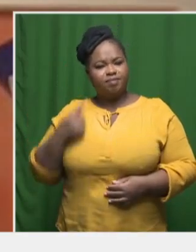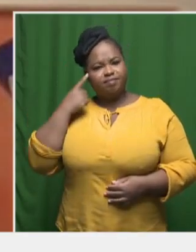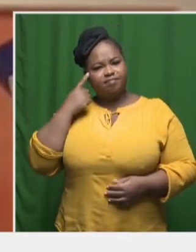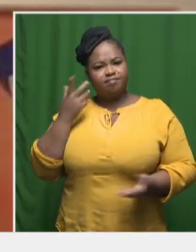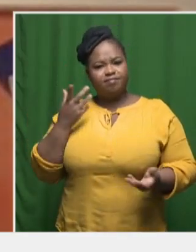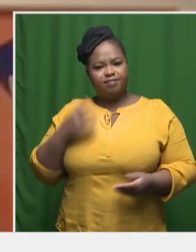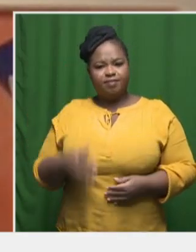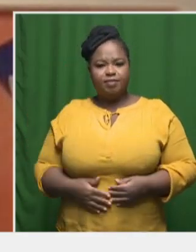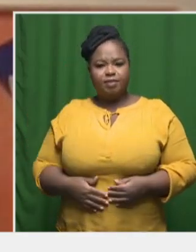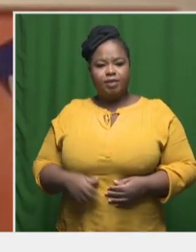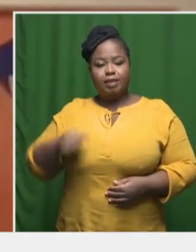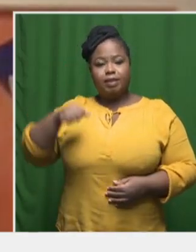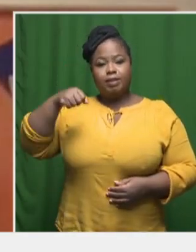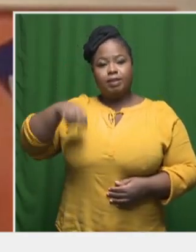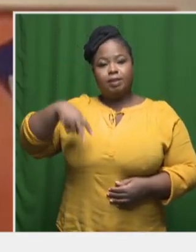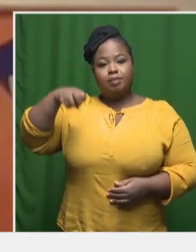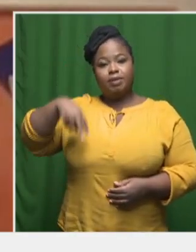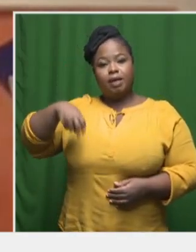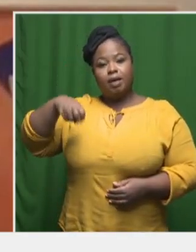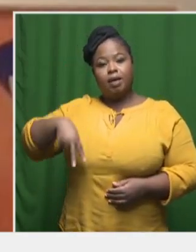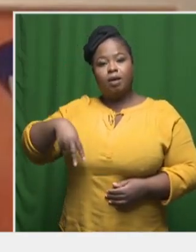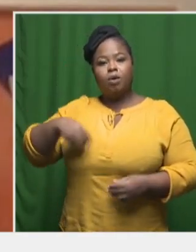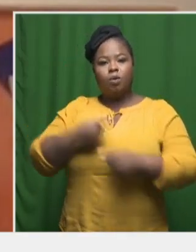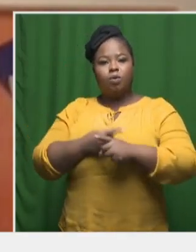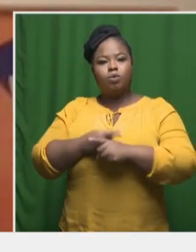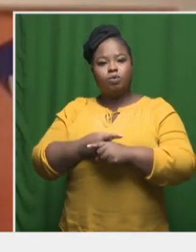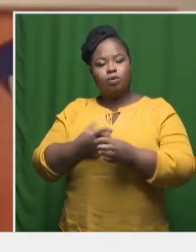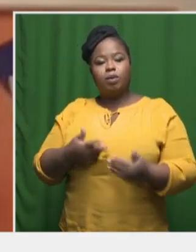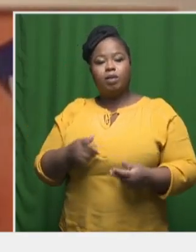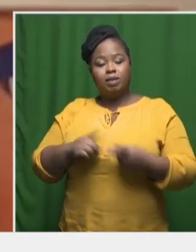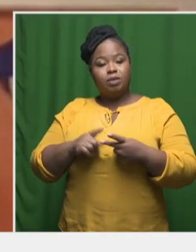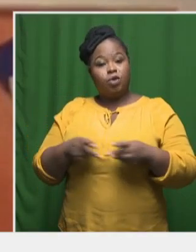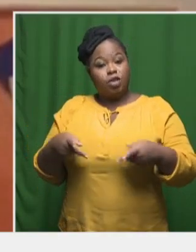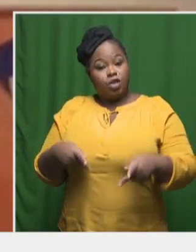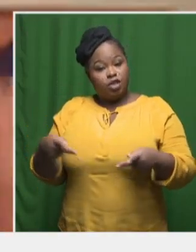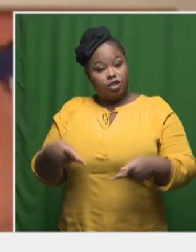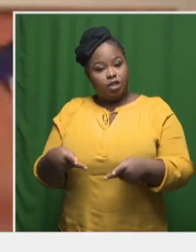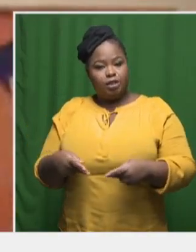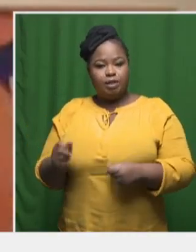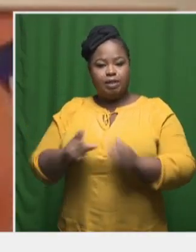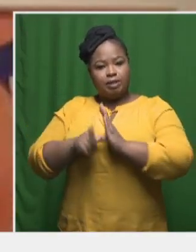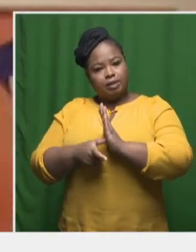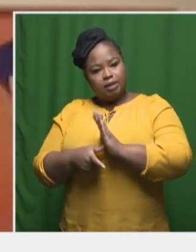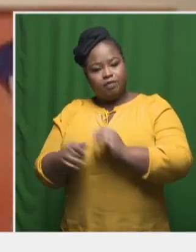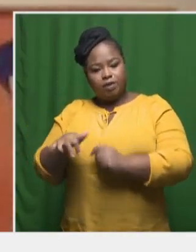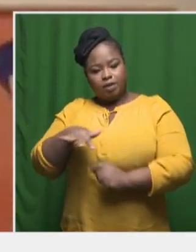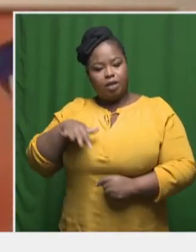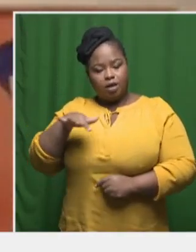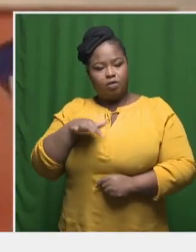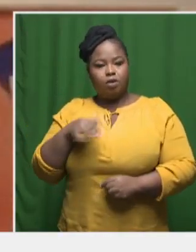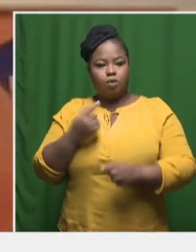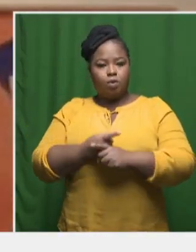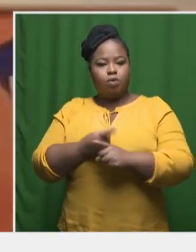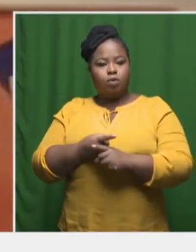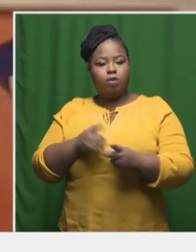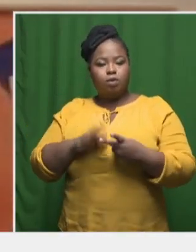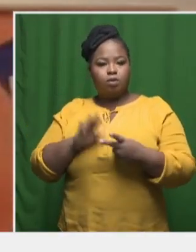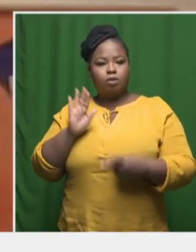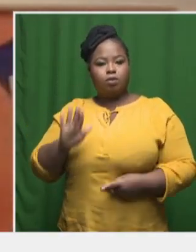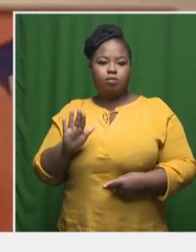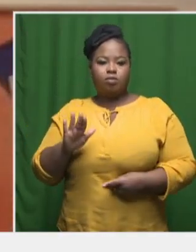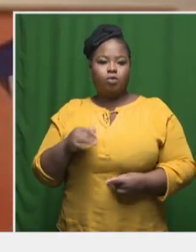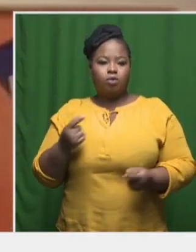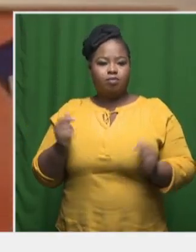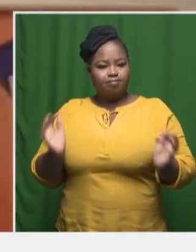that, in Samsung Bespoke Kitchens, we've also got a very exciting kitchen design for the area done by Modular Made. So I